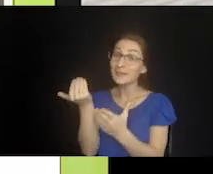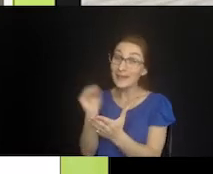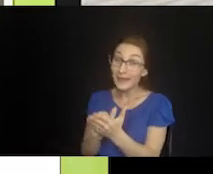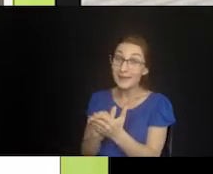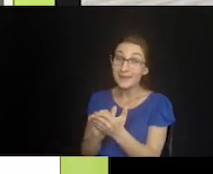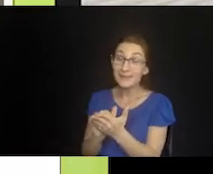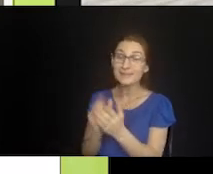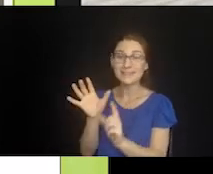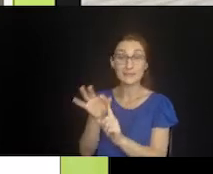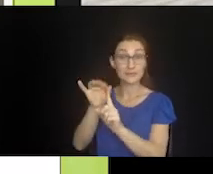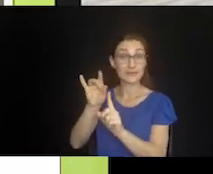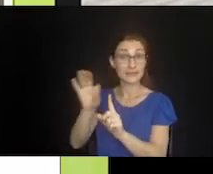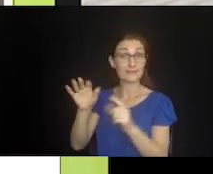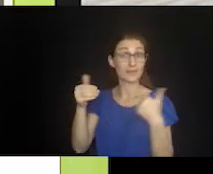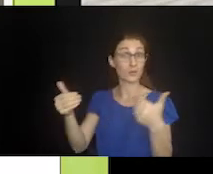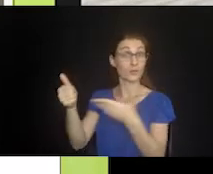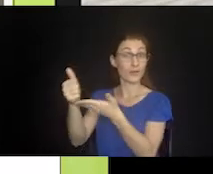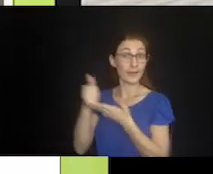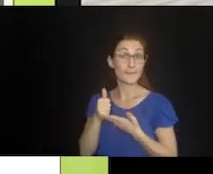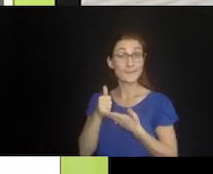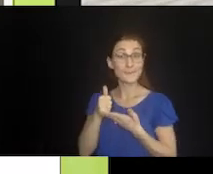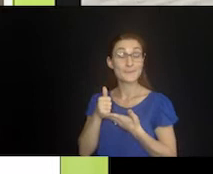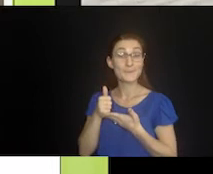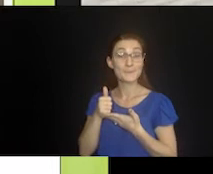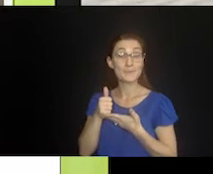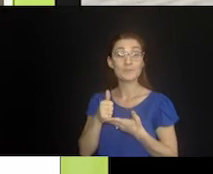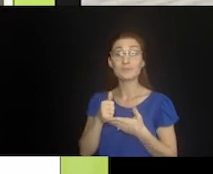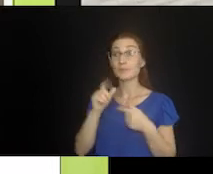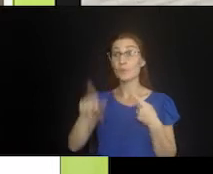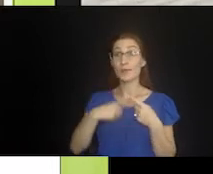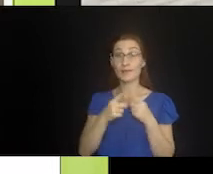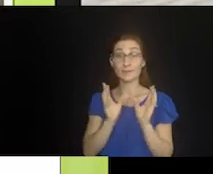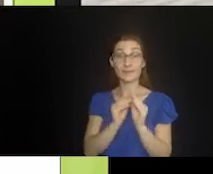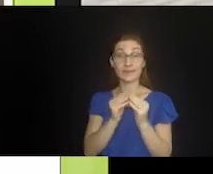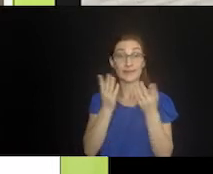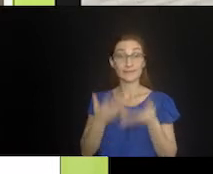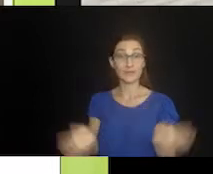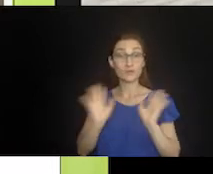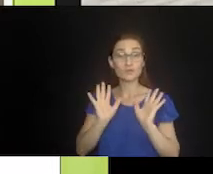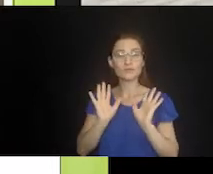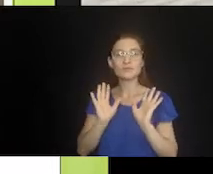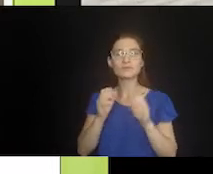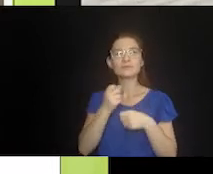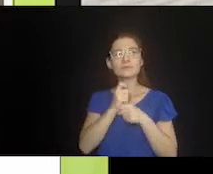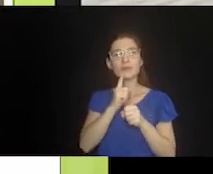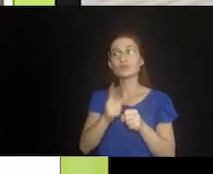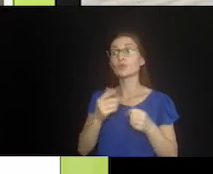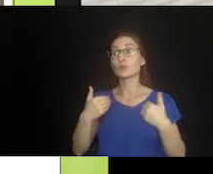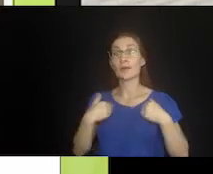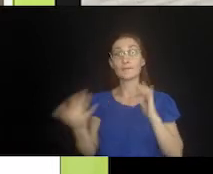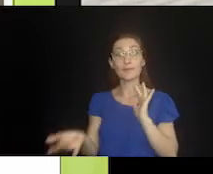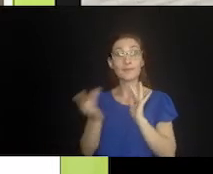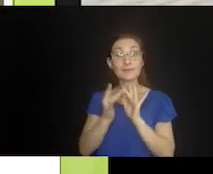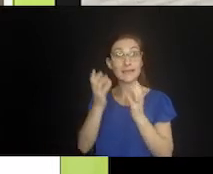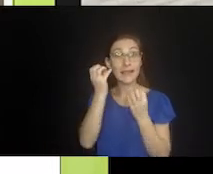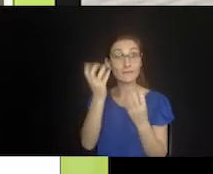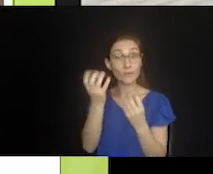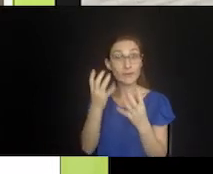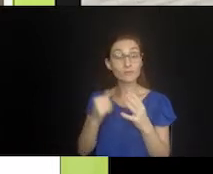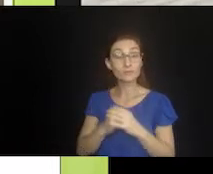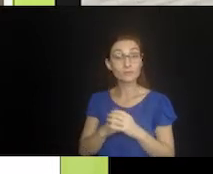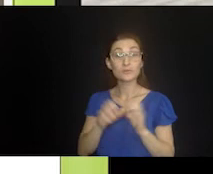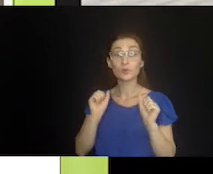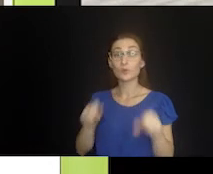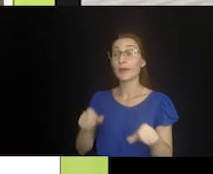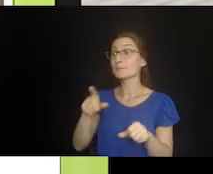and definitely thank them again, especially if they help you. When you leave a meeting, you want to make sure